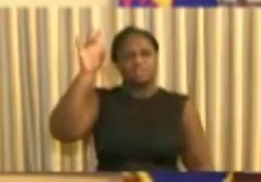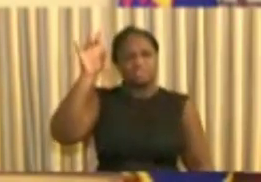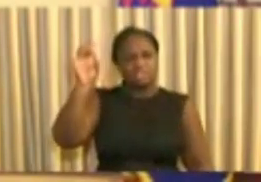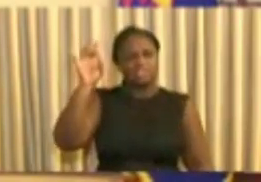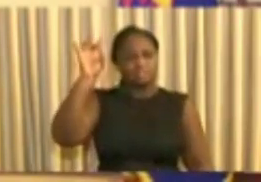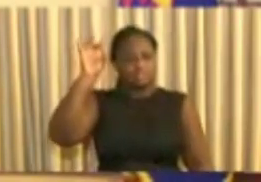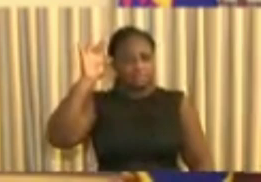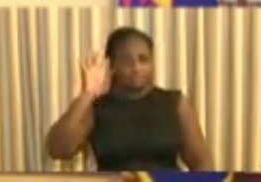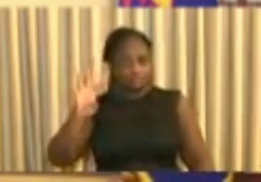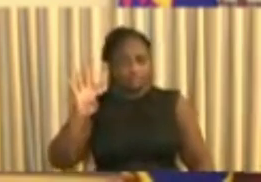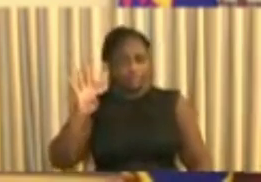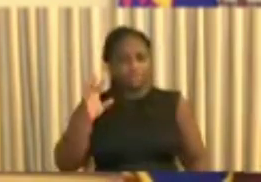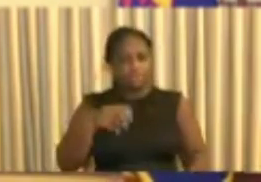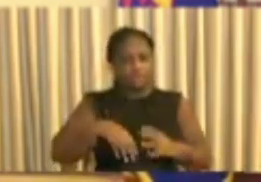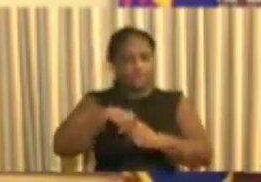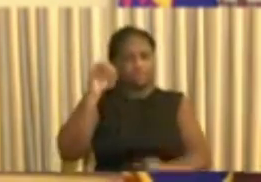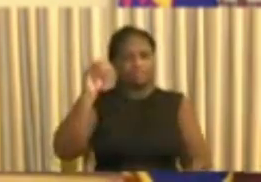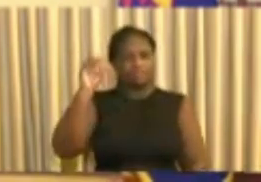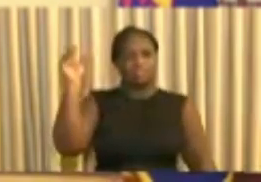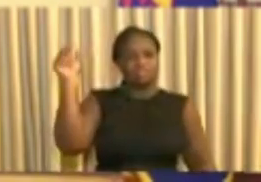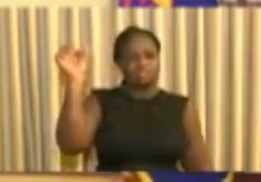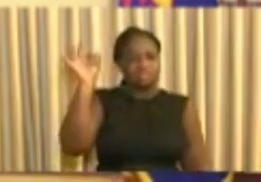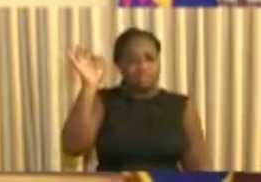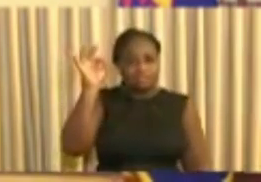15,384 out of